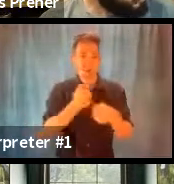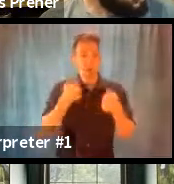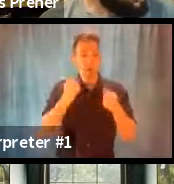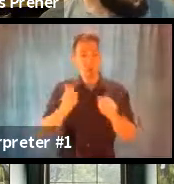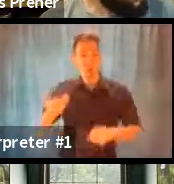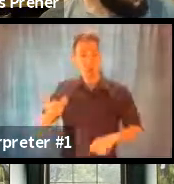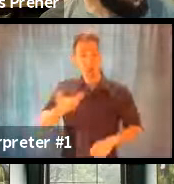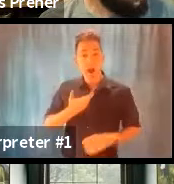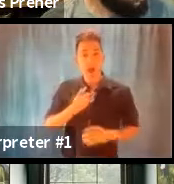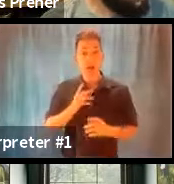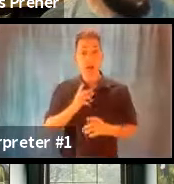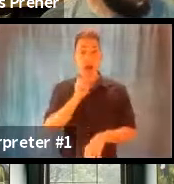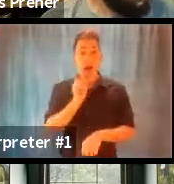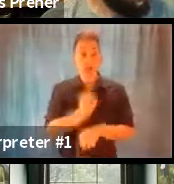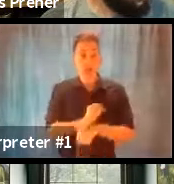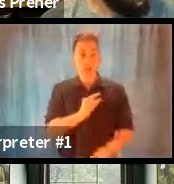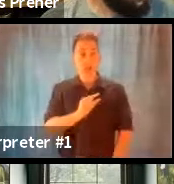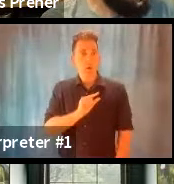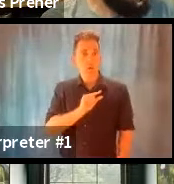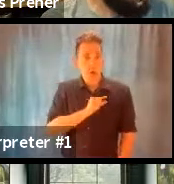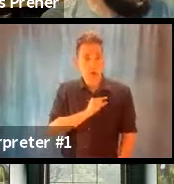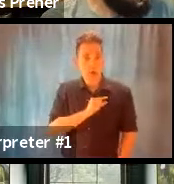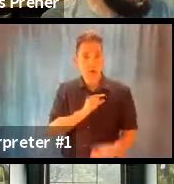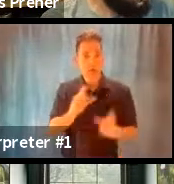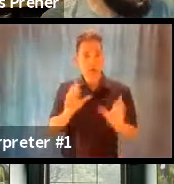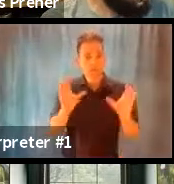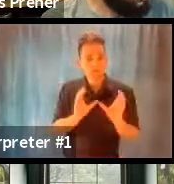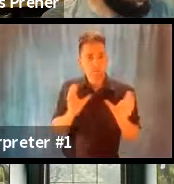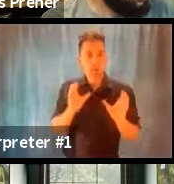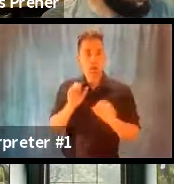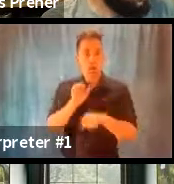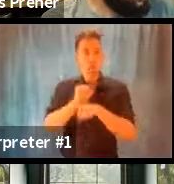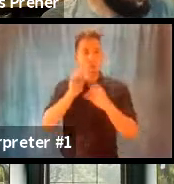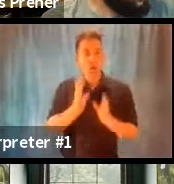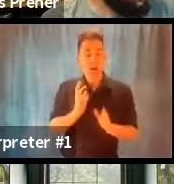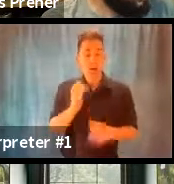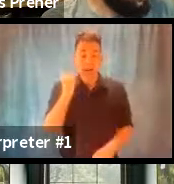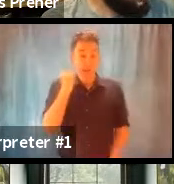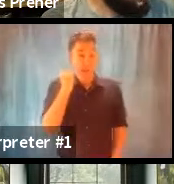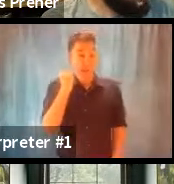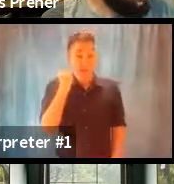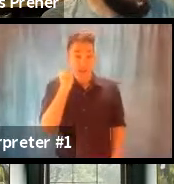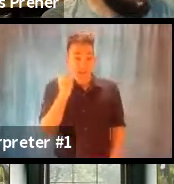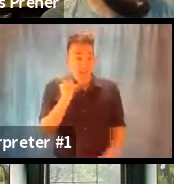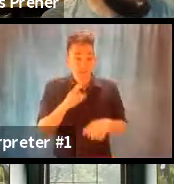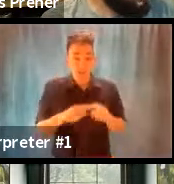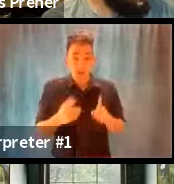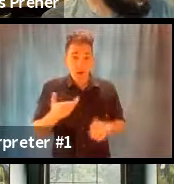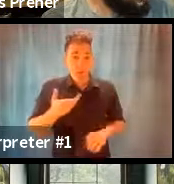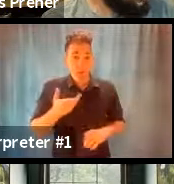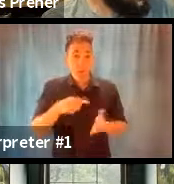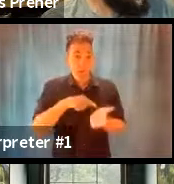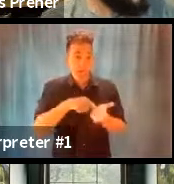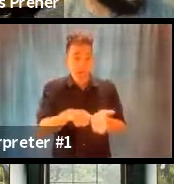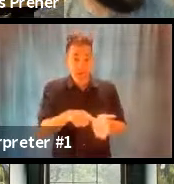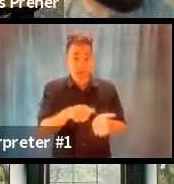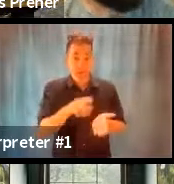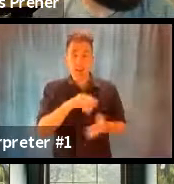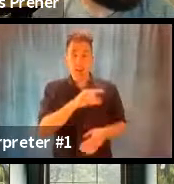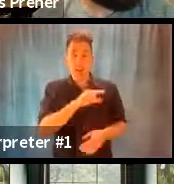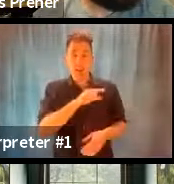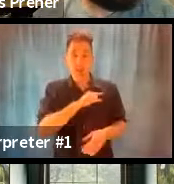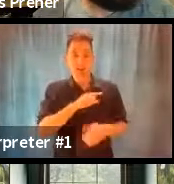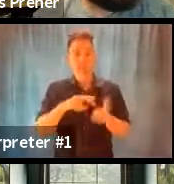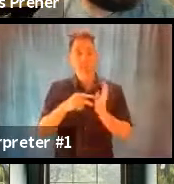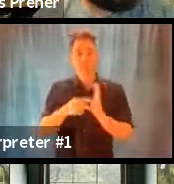workers, you have to pay quality wages. If they cannot live and feed their families, they're not